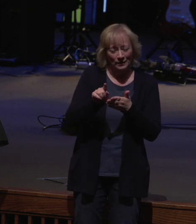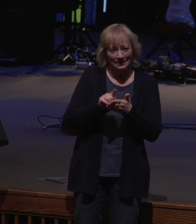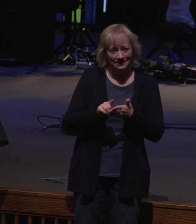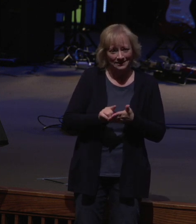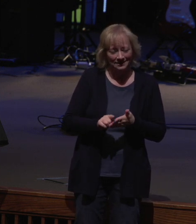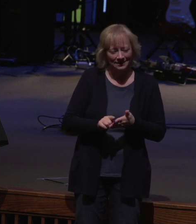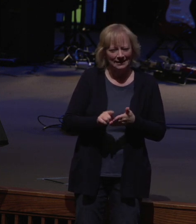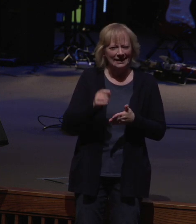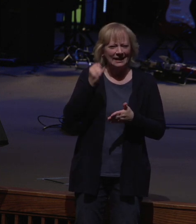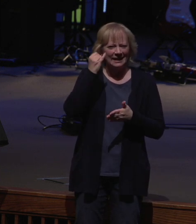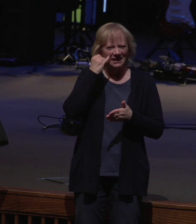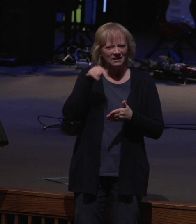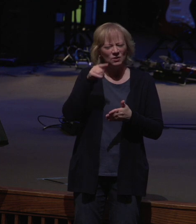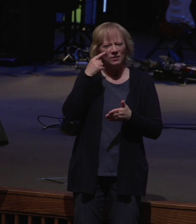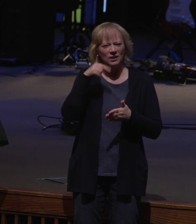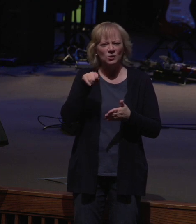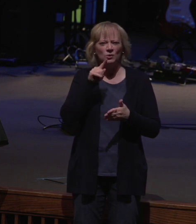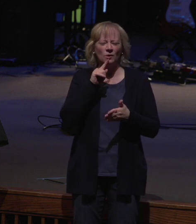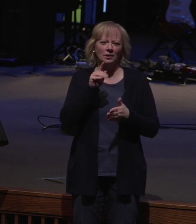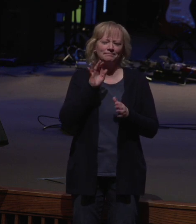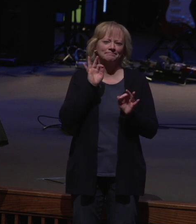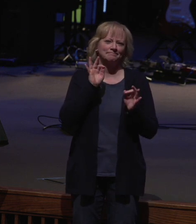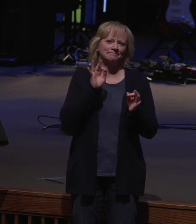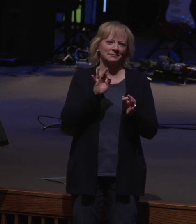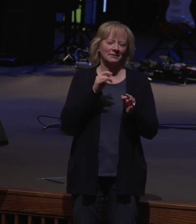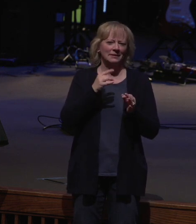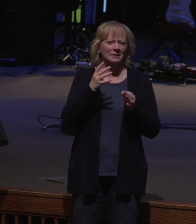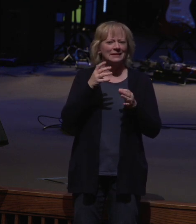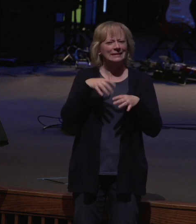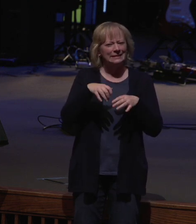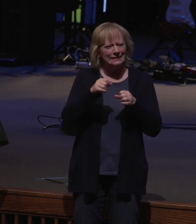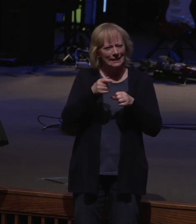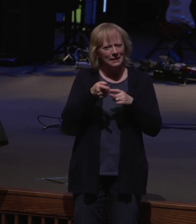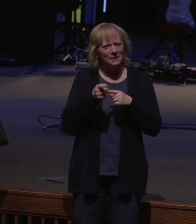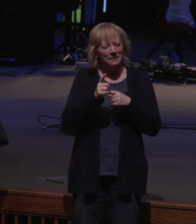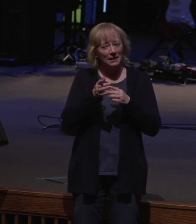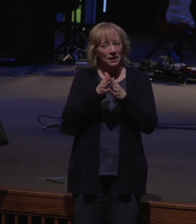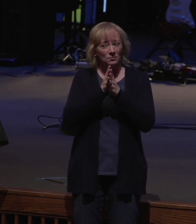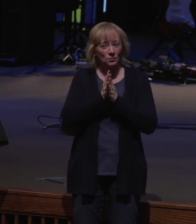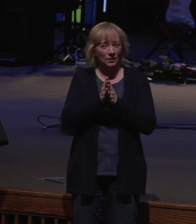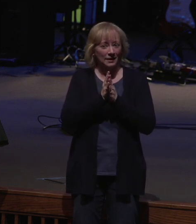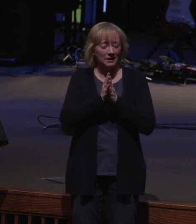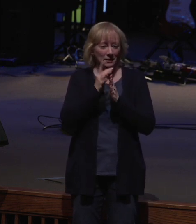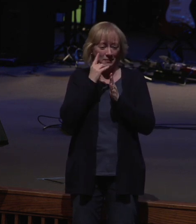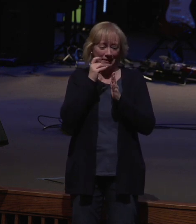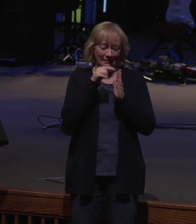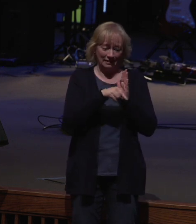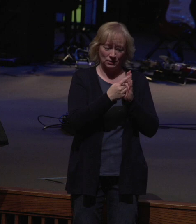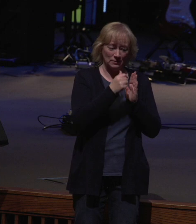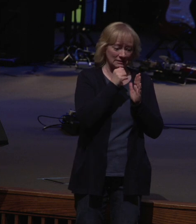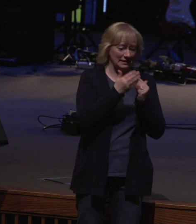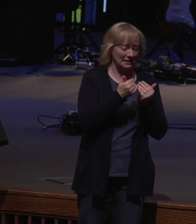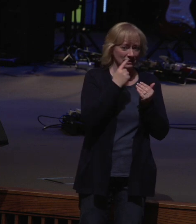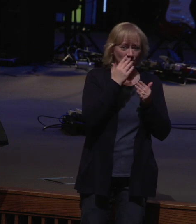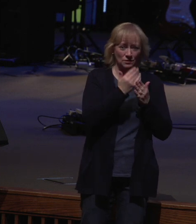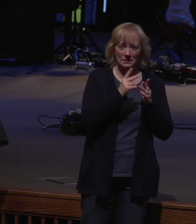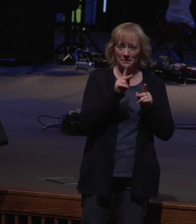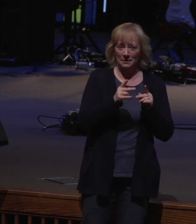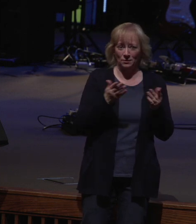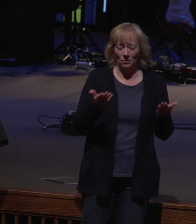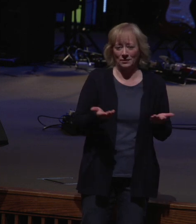And even if you think you're doing awesome, I would invite you to take this moment of reflection and be praying, because this one is not easy for some people who are here.